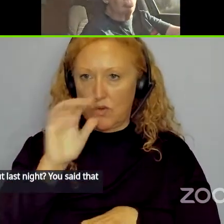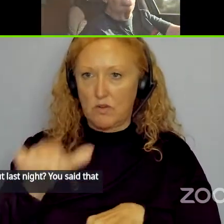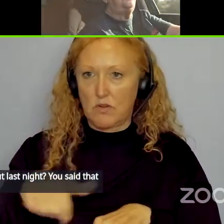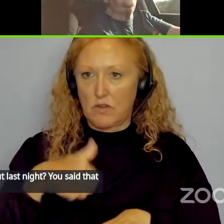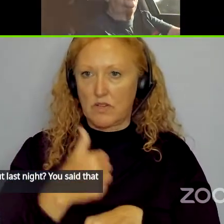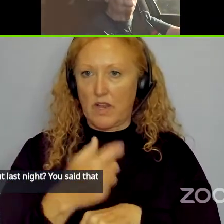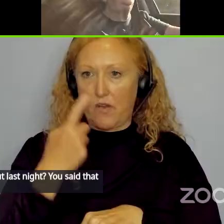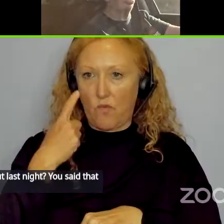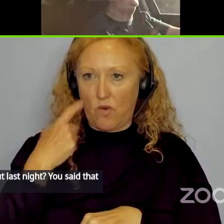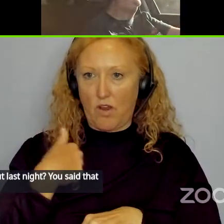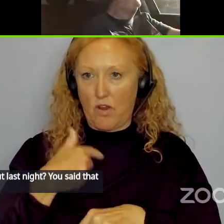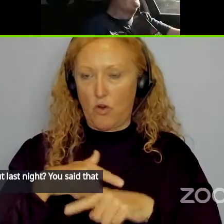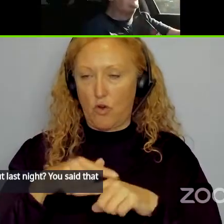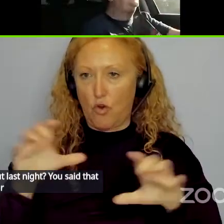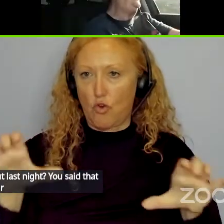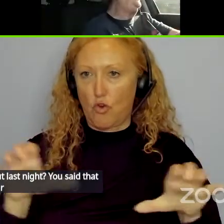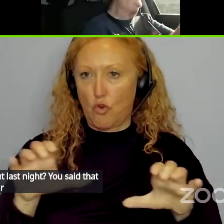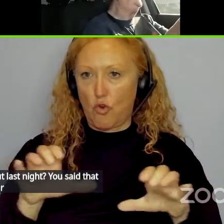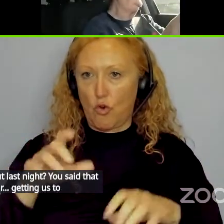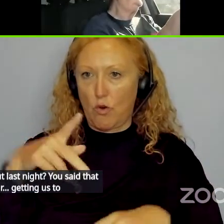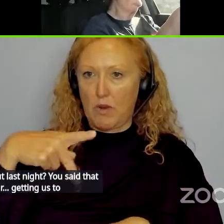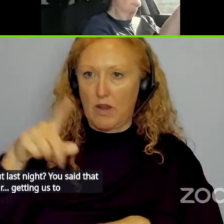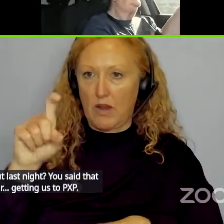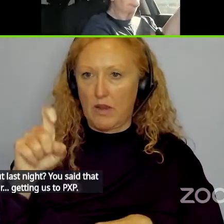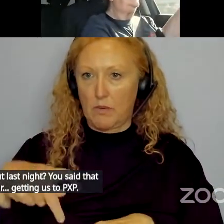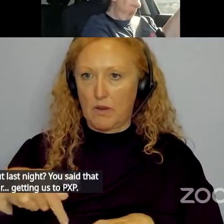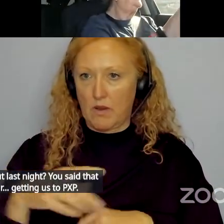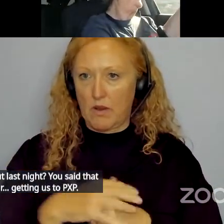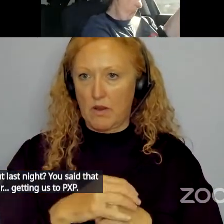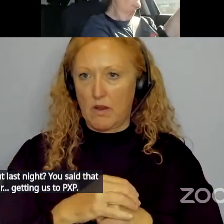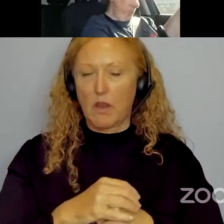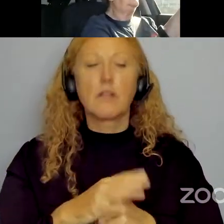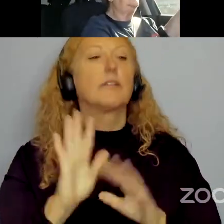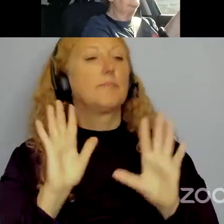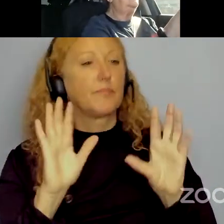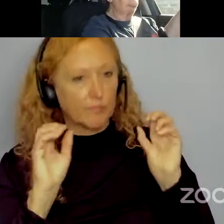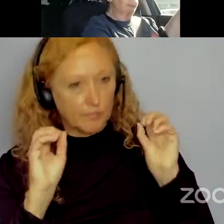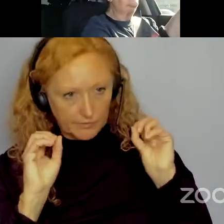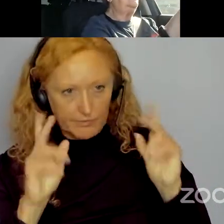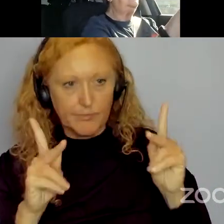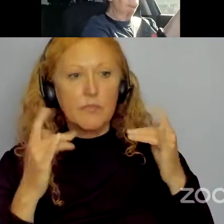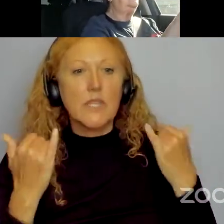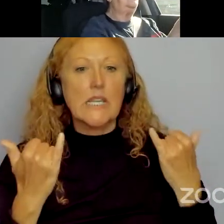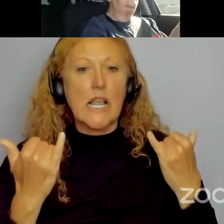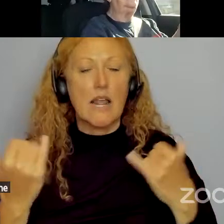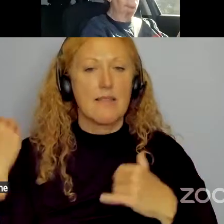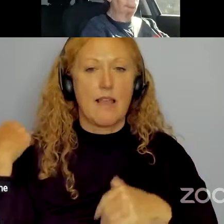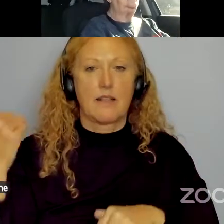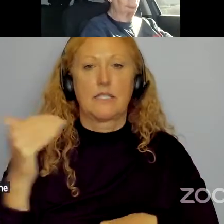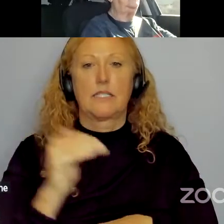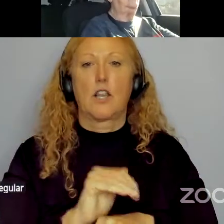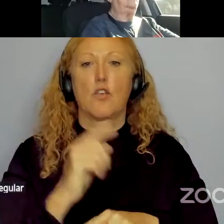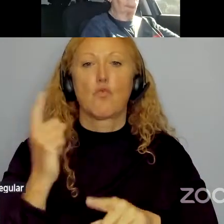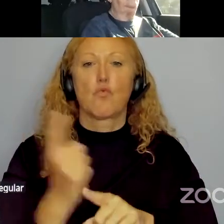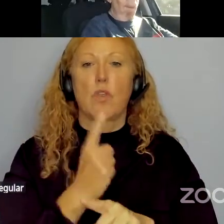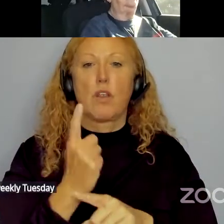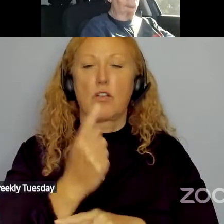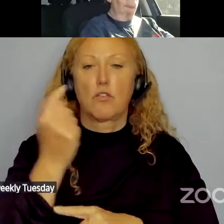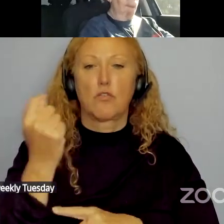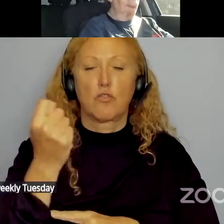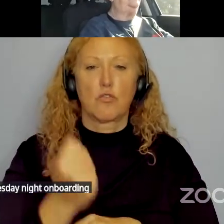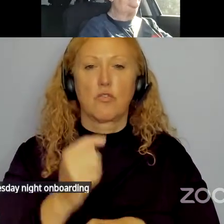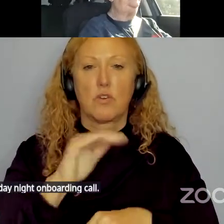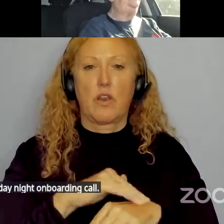us to do with our getting us to PXP. Okay, so last night's call was the regular weekly Tuesday night onboarding